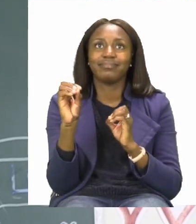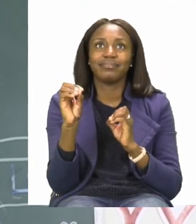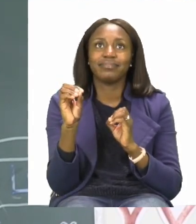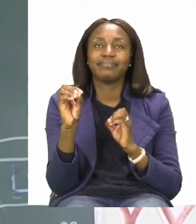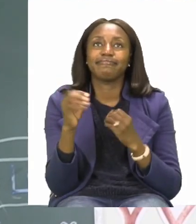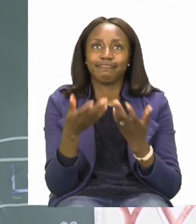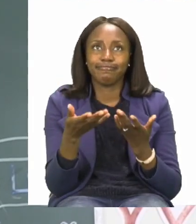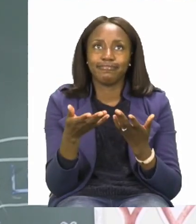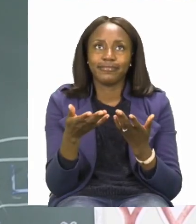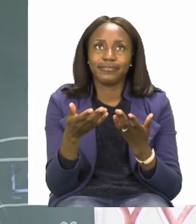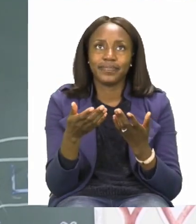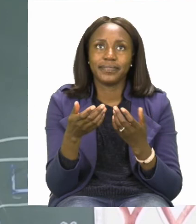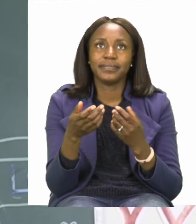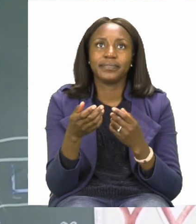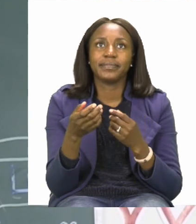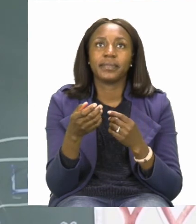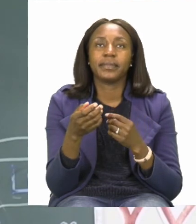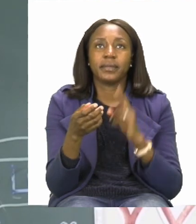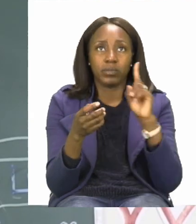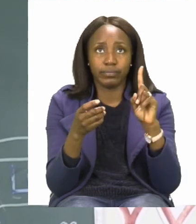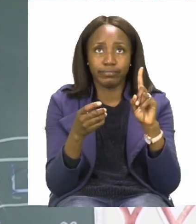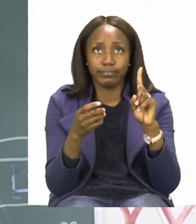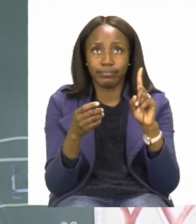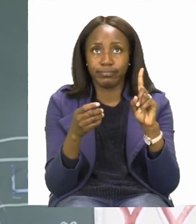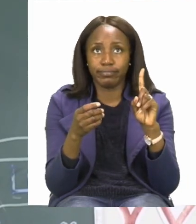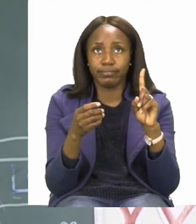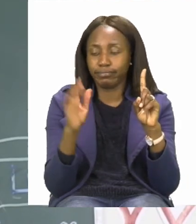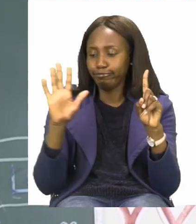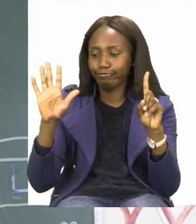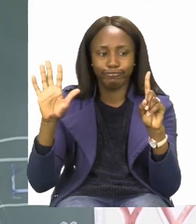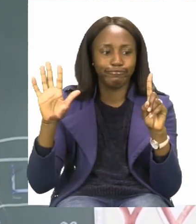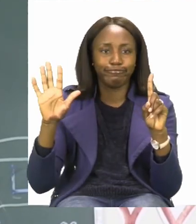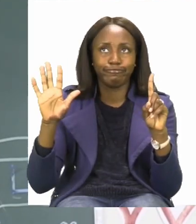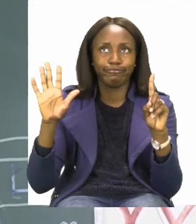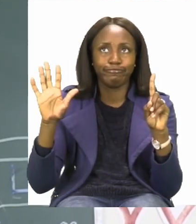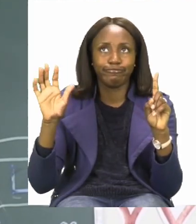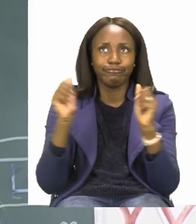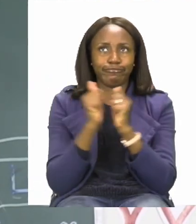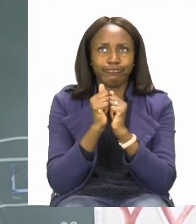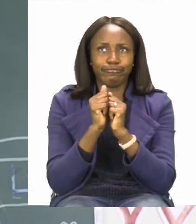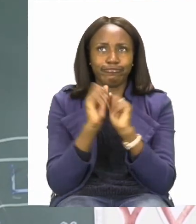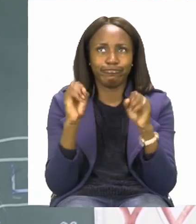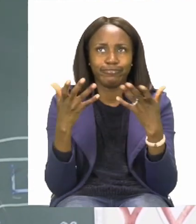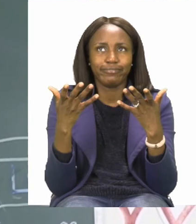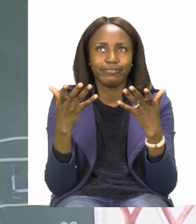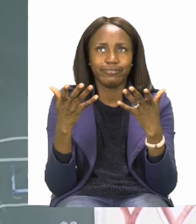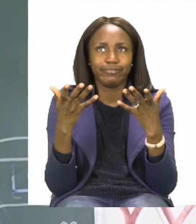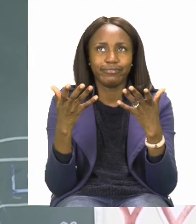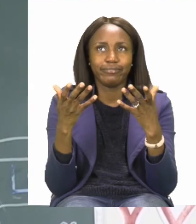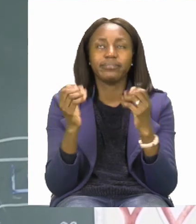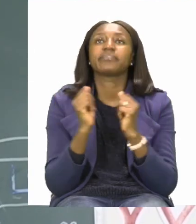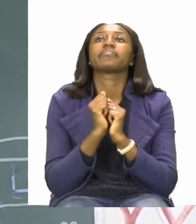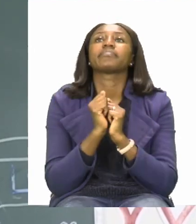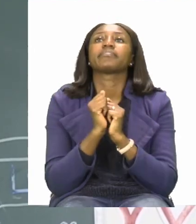we need to add the units. So we say 1 plus 5. Now 1 plus 5,